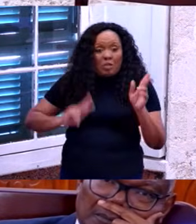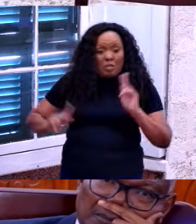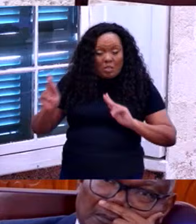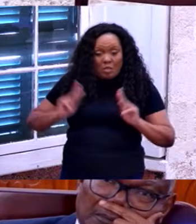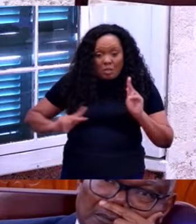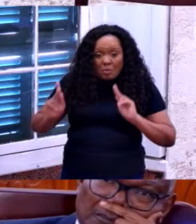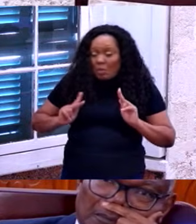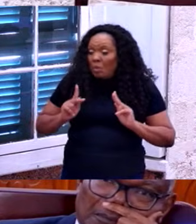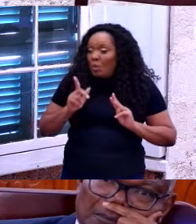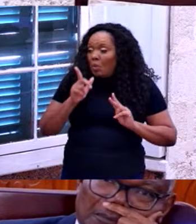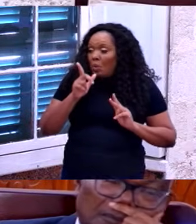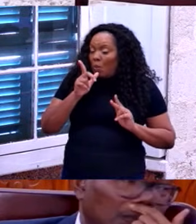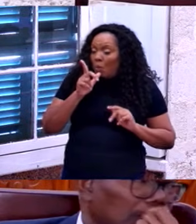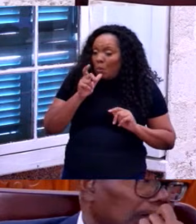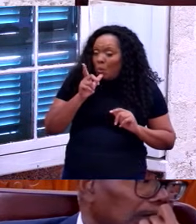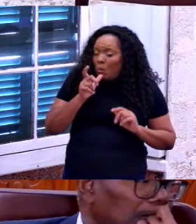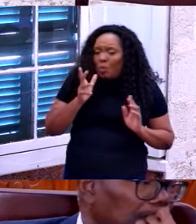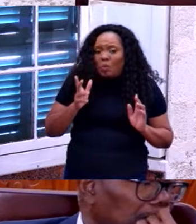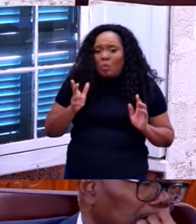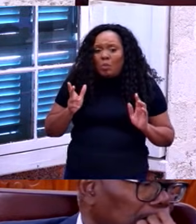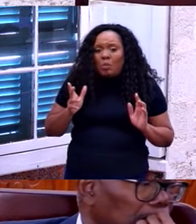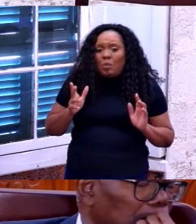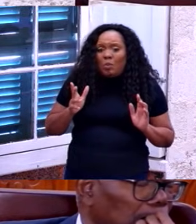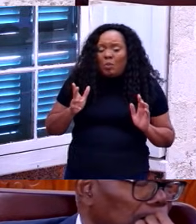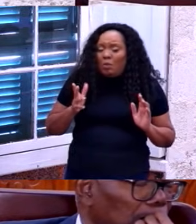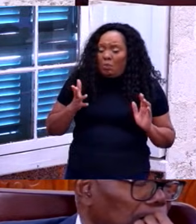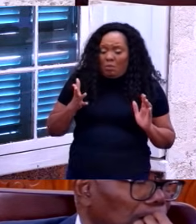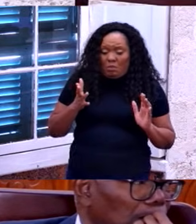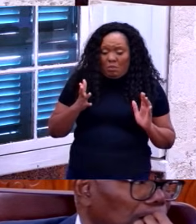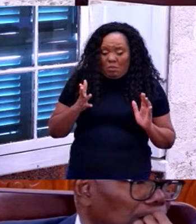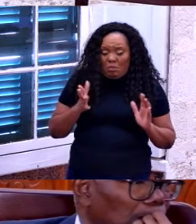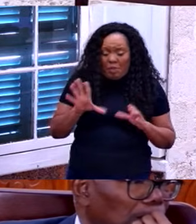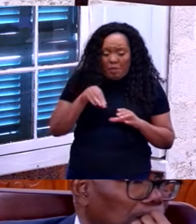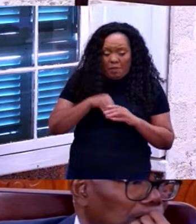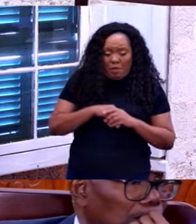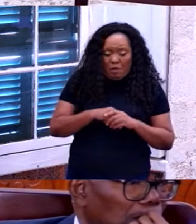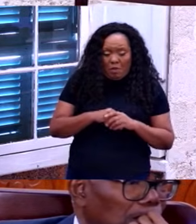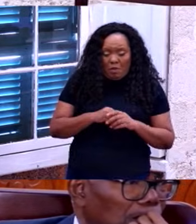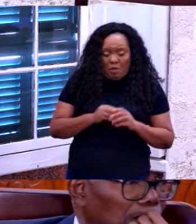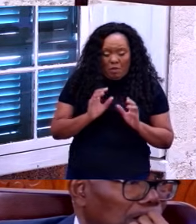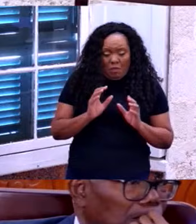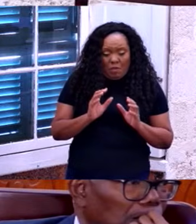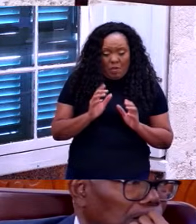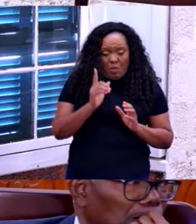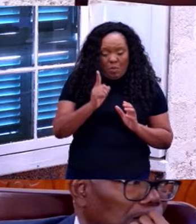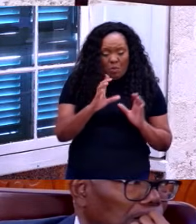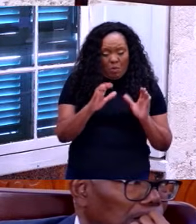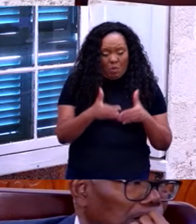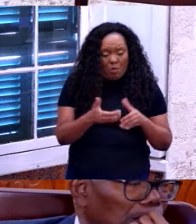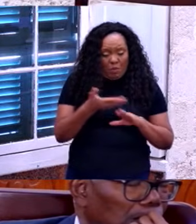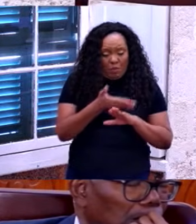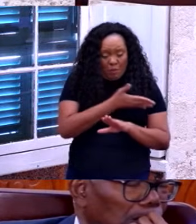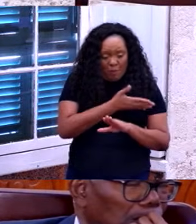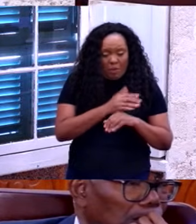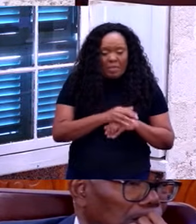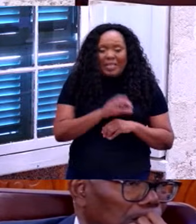who made this amazing transition from opposition to independence in a matter of